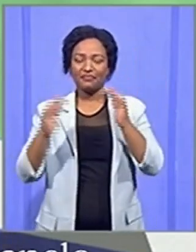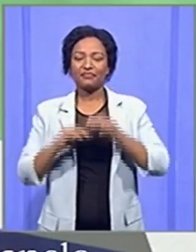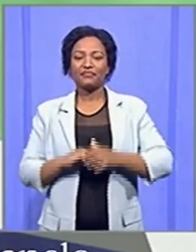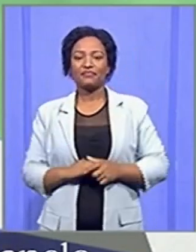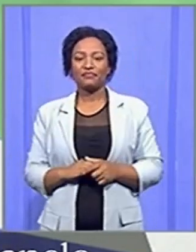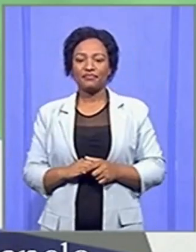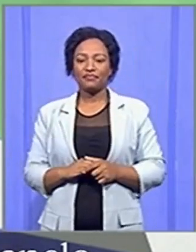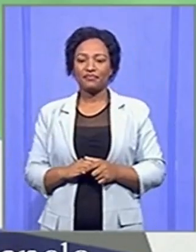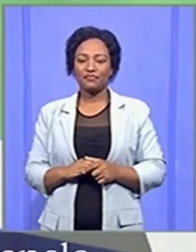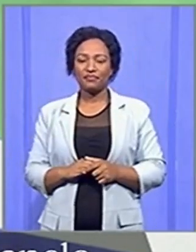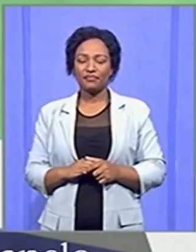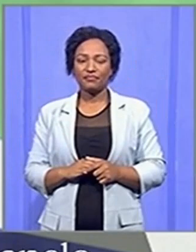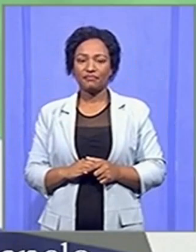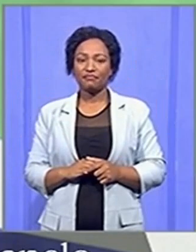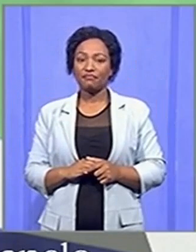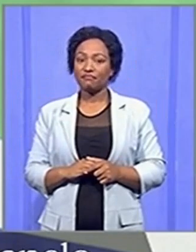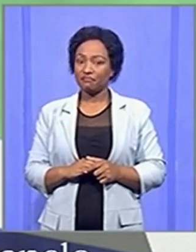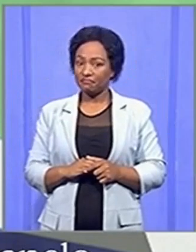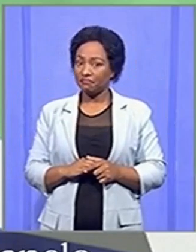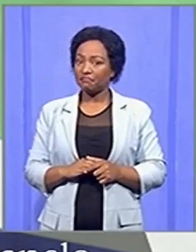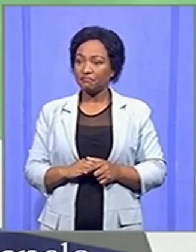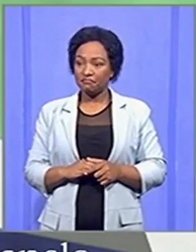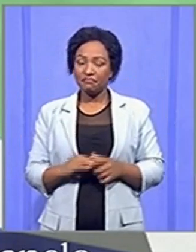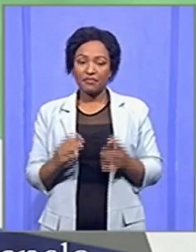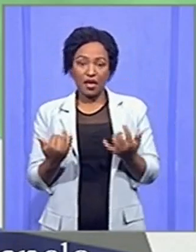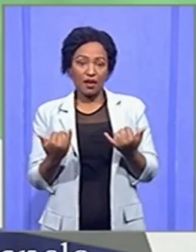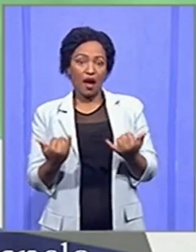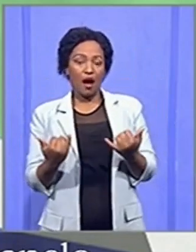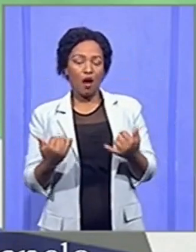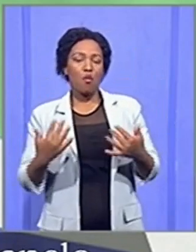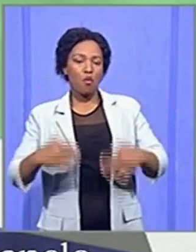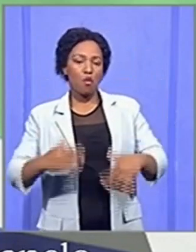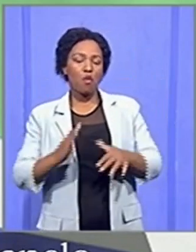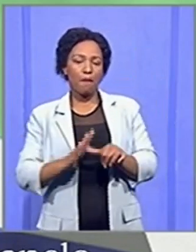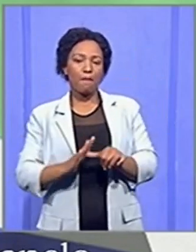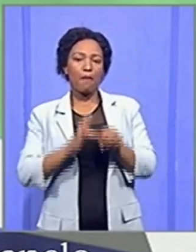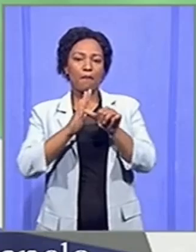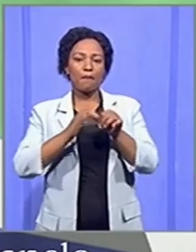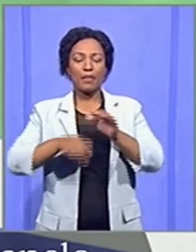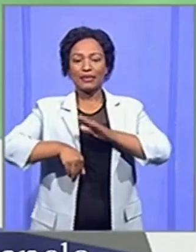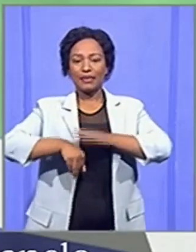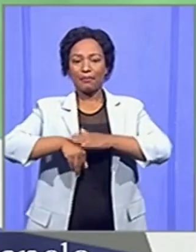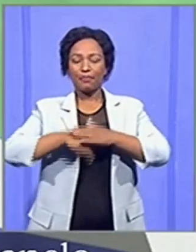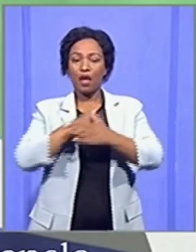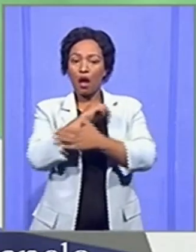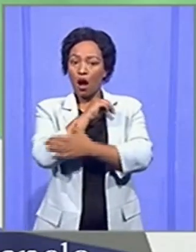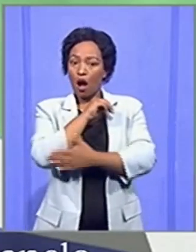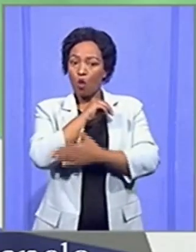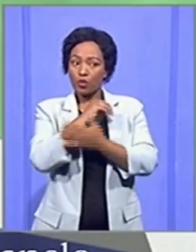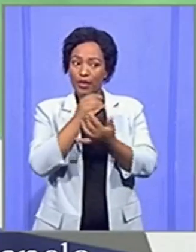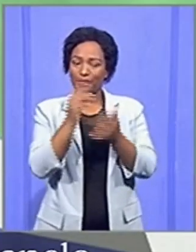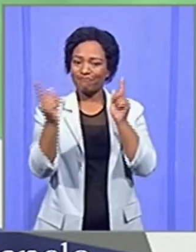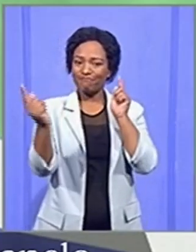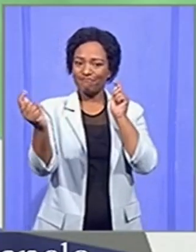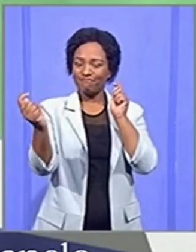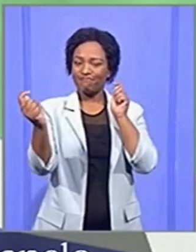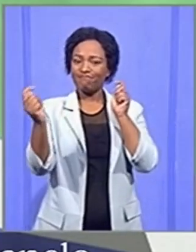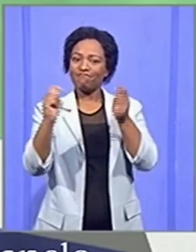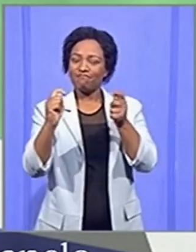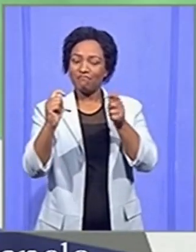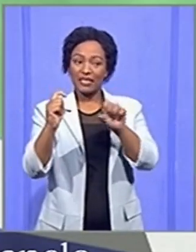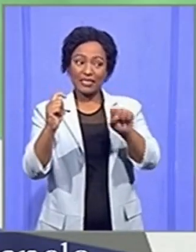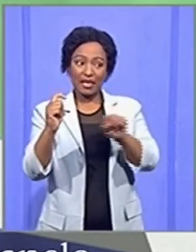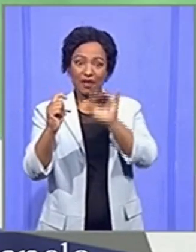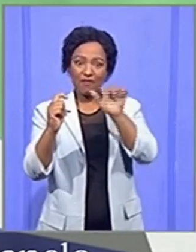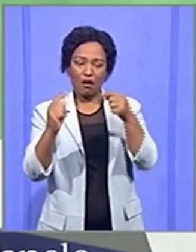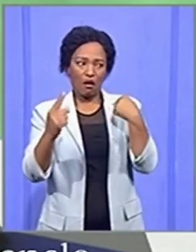This is clearly a pivotal moment in the transformation of our country and in fact in the history of our country.